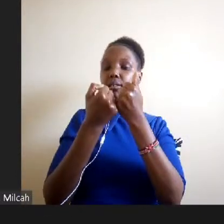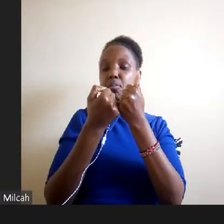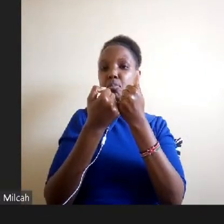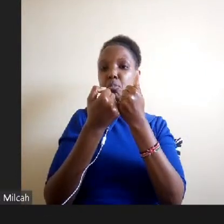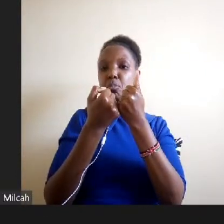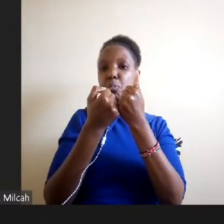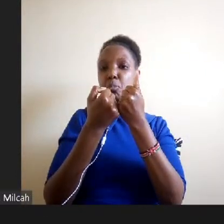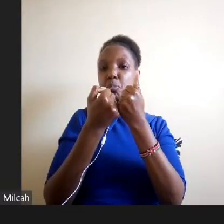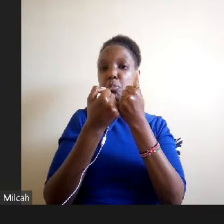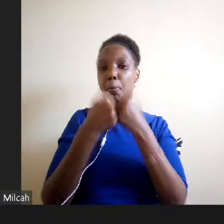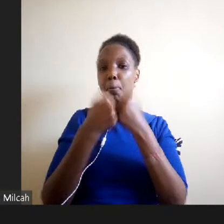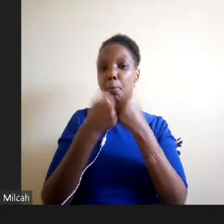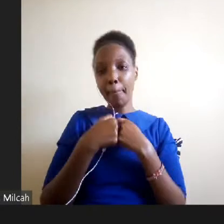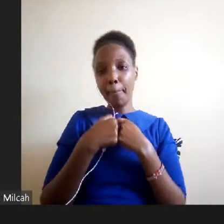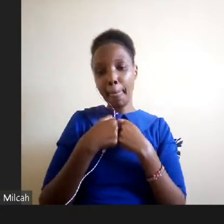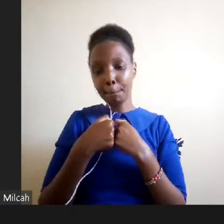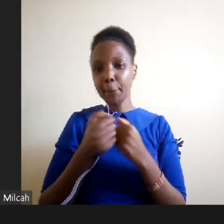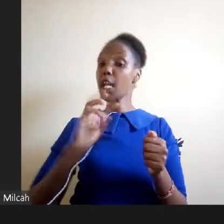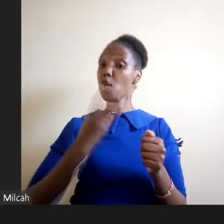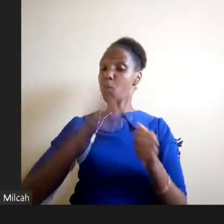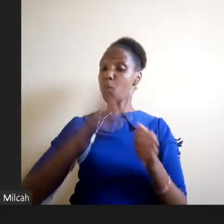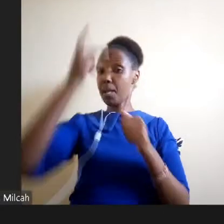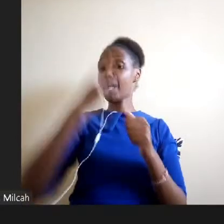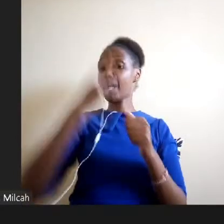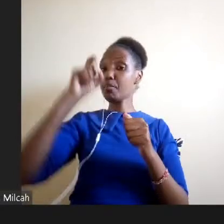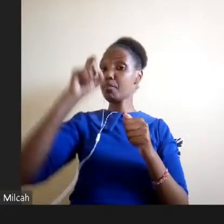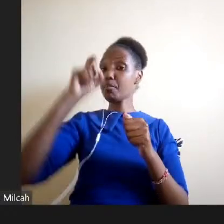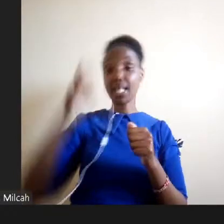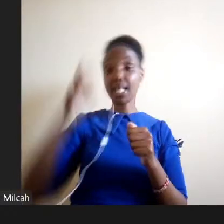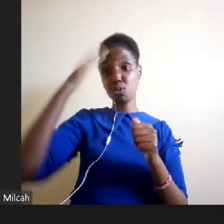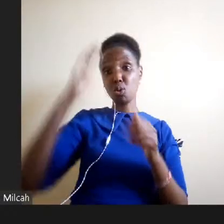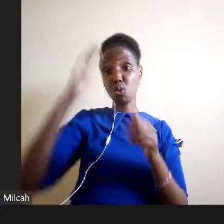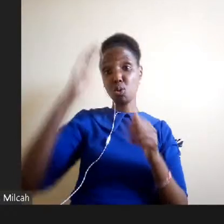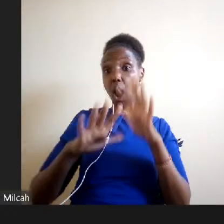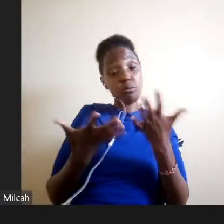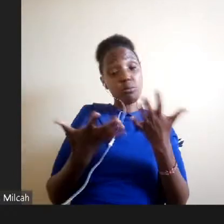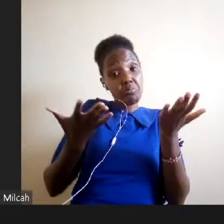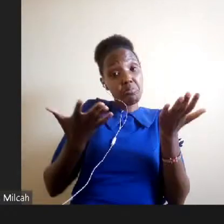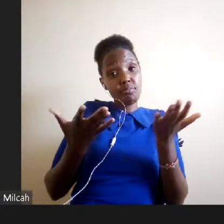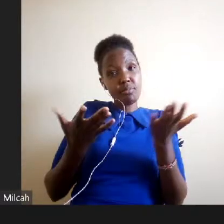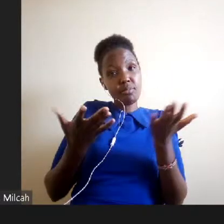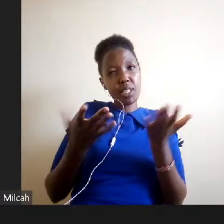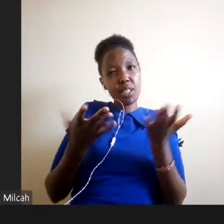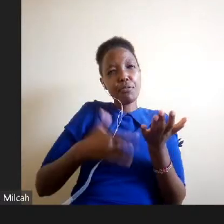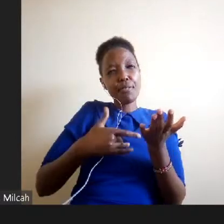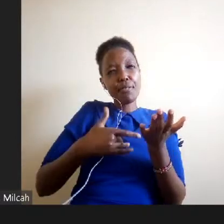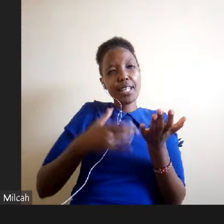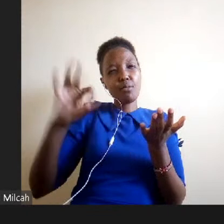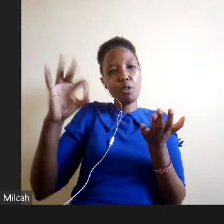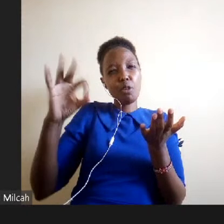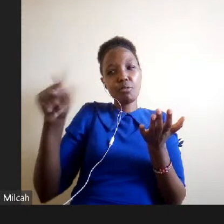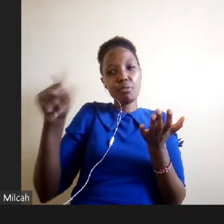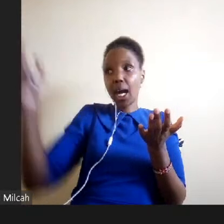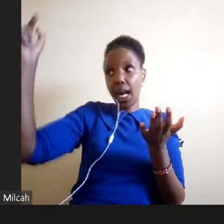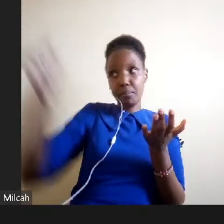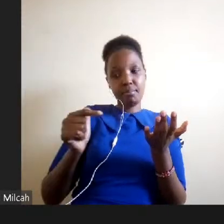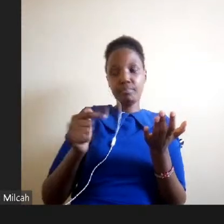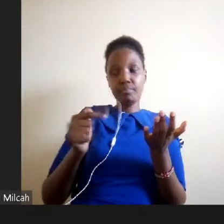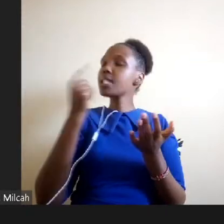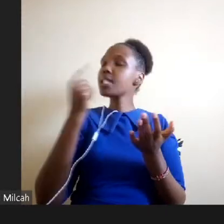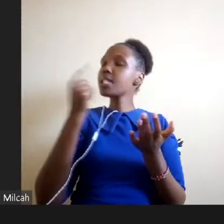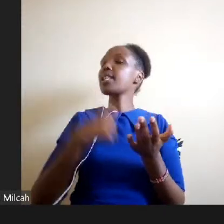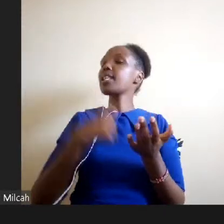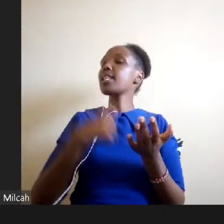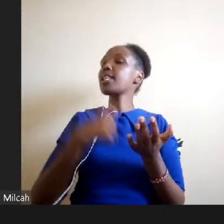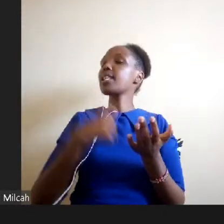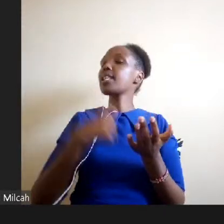and we need to be able to just tell our children, when you feel something is off, please come and report to me, as opposed to them going to their peers or